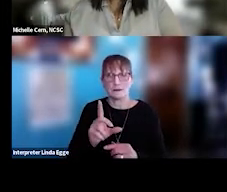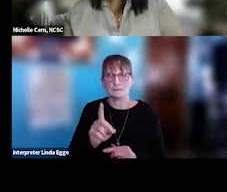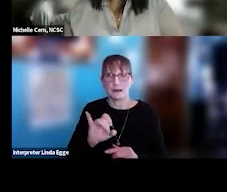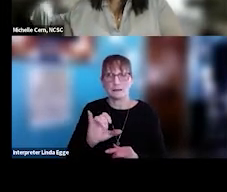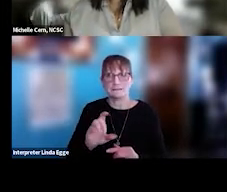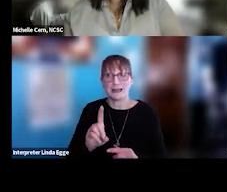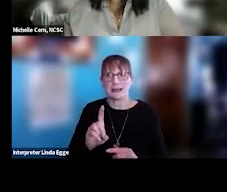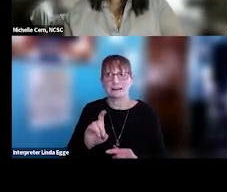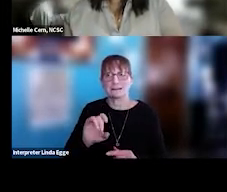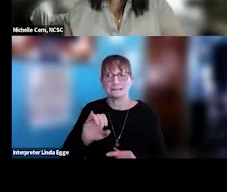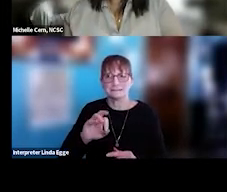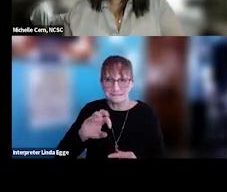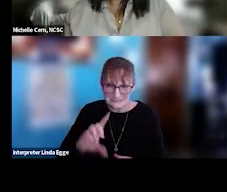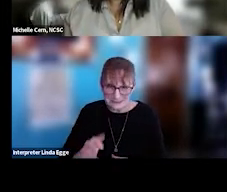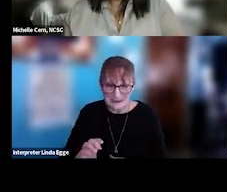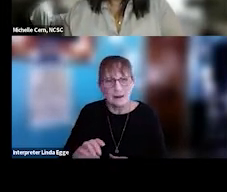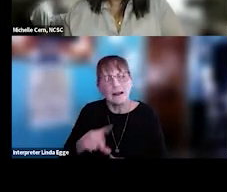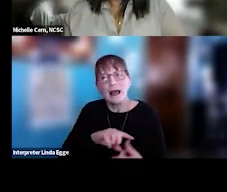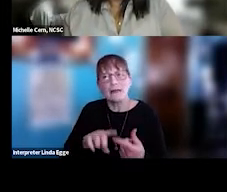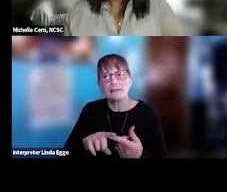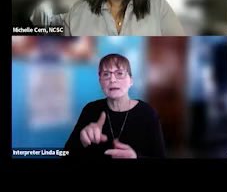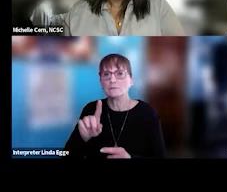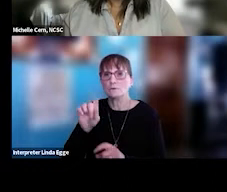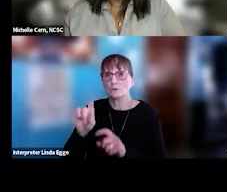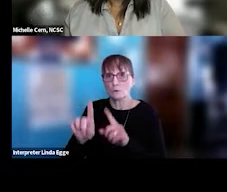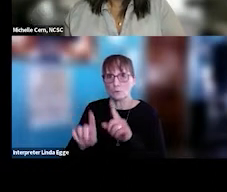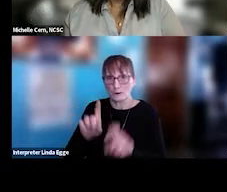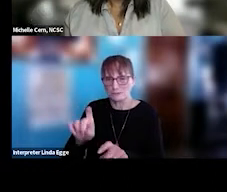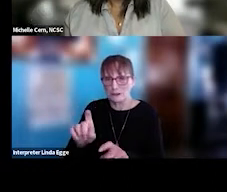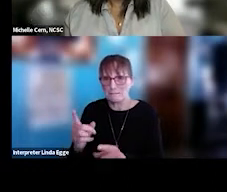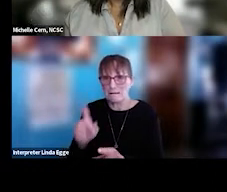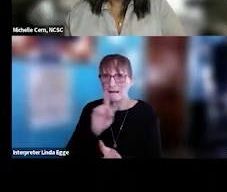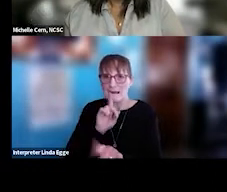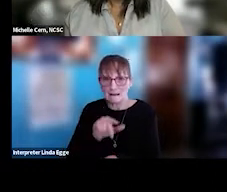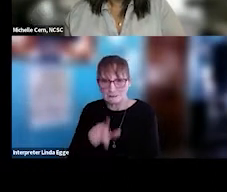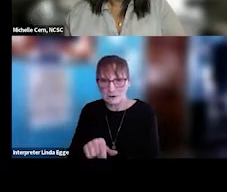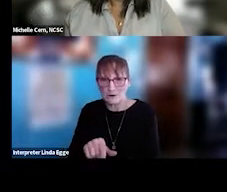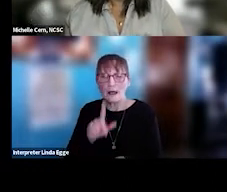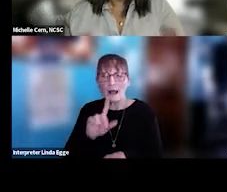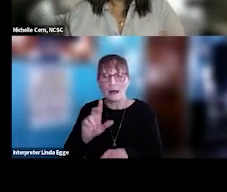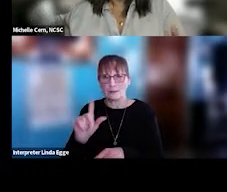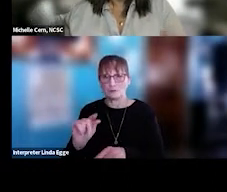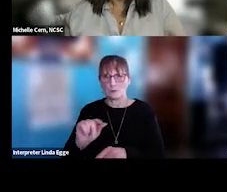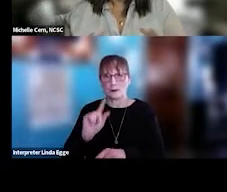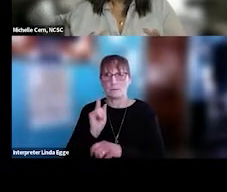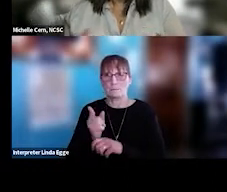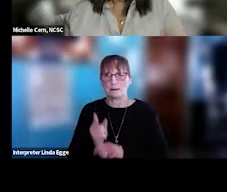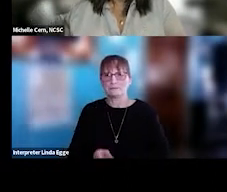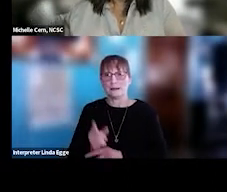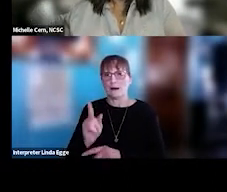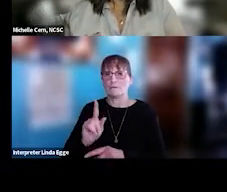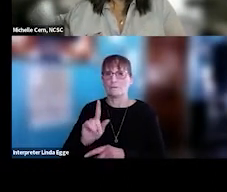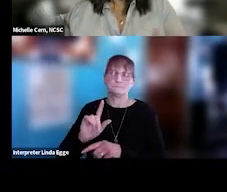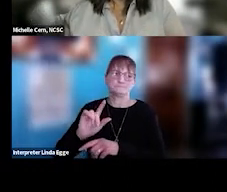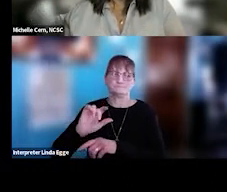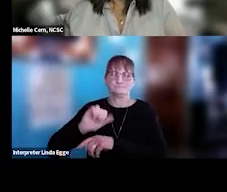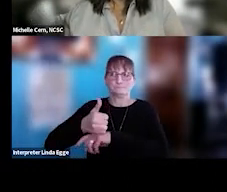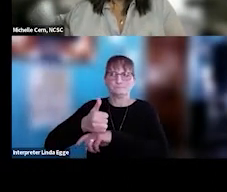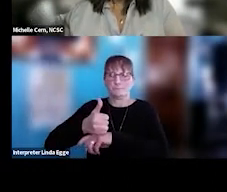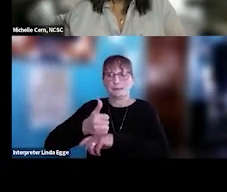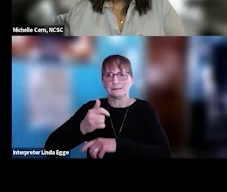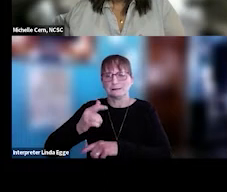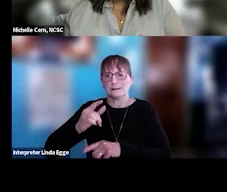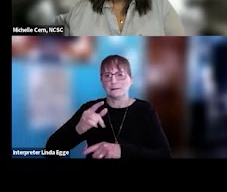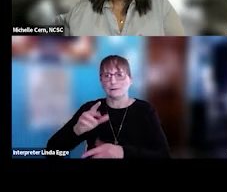of question and answer, and 20 minutes of case-based learning so that we could get through some of those